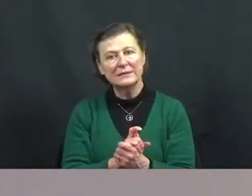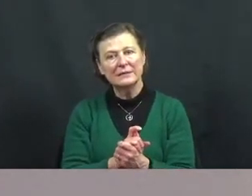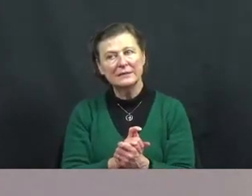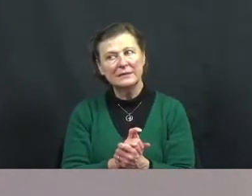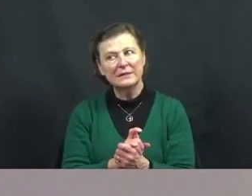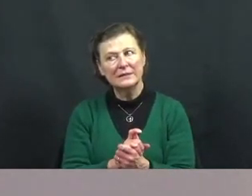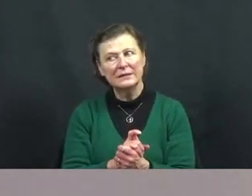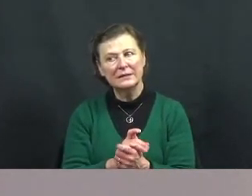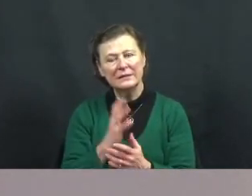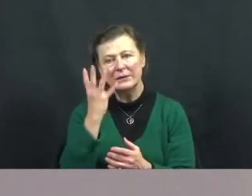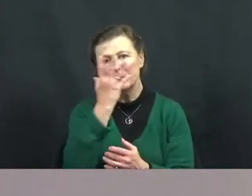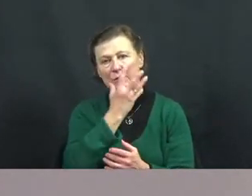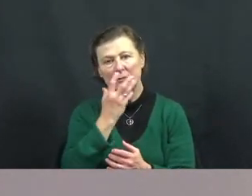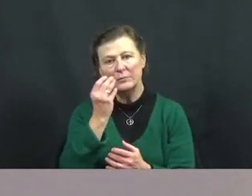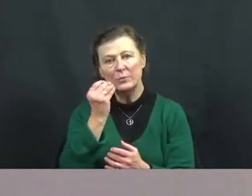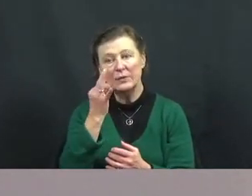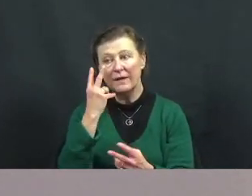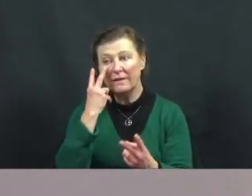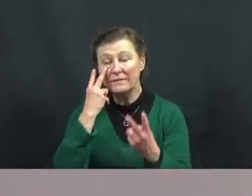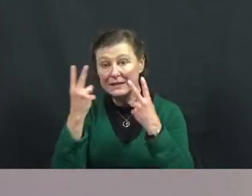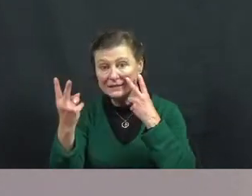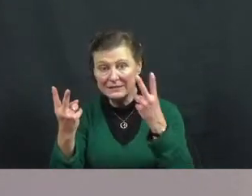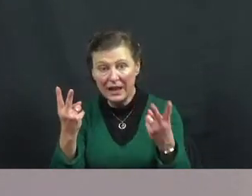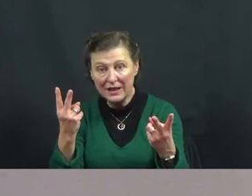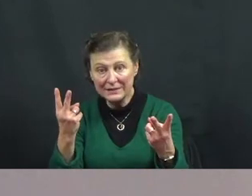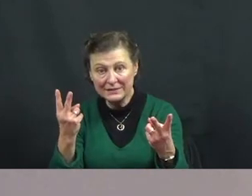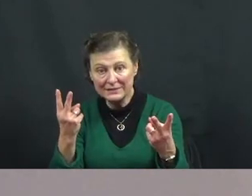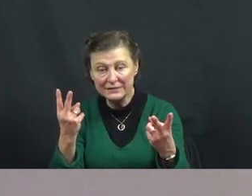let the beauty of sight,